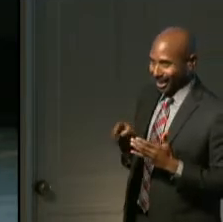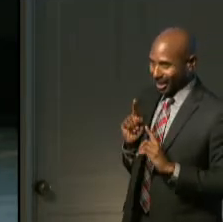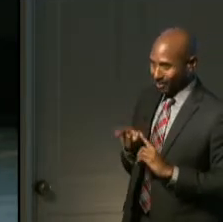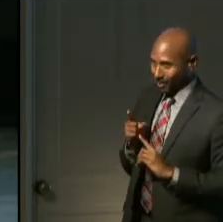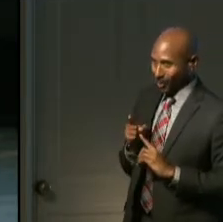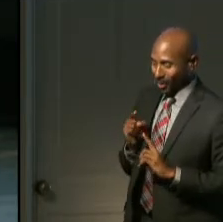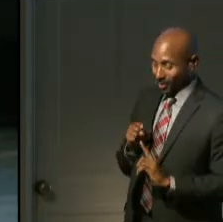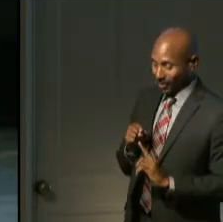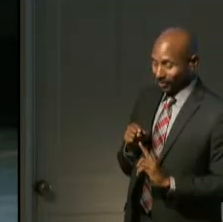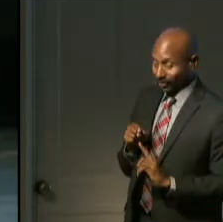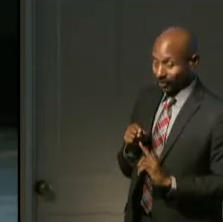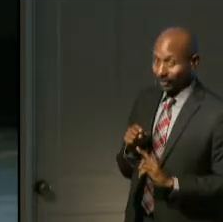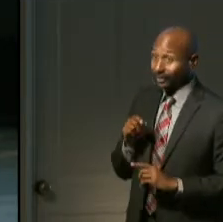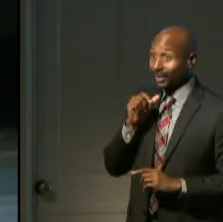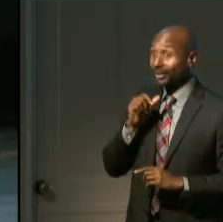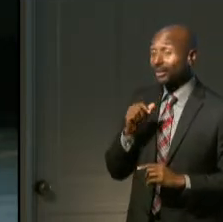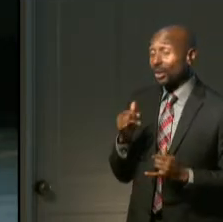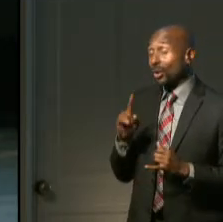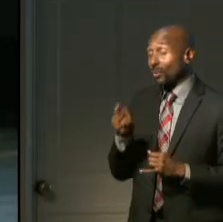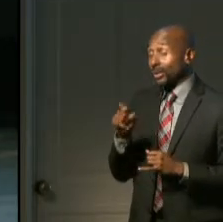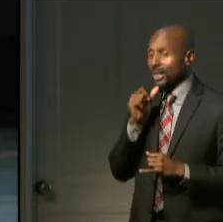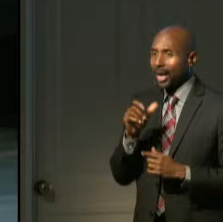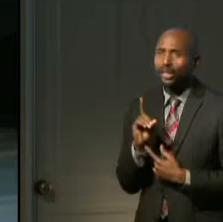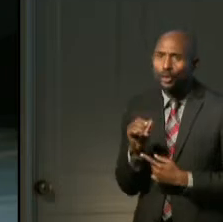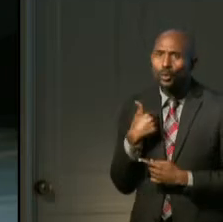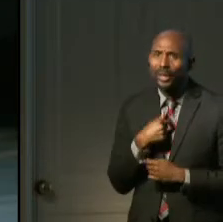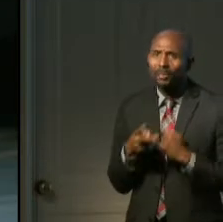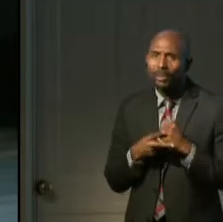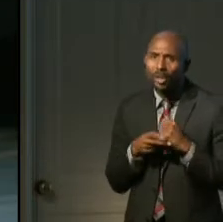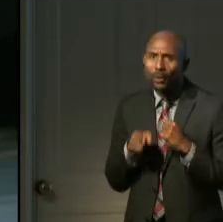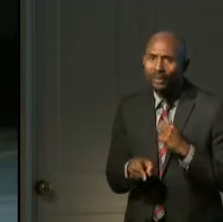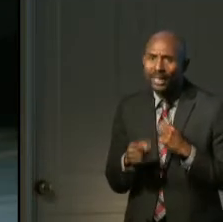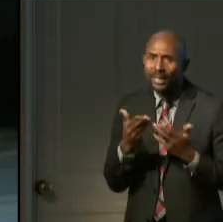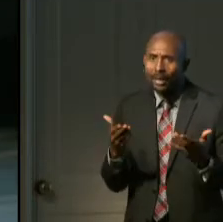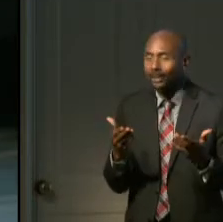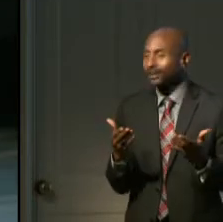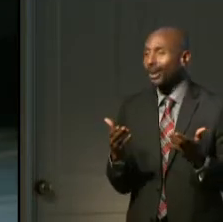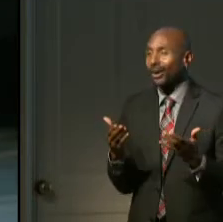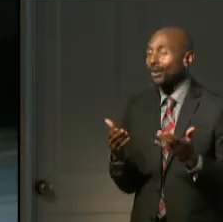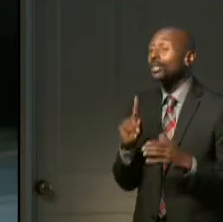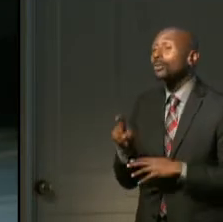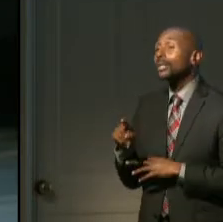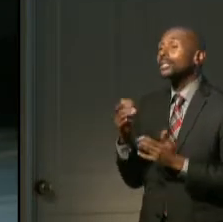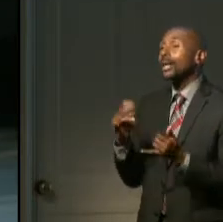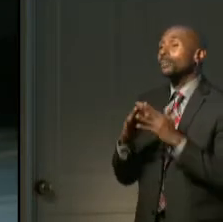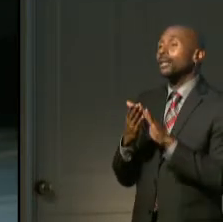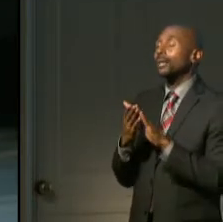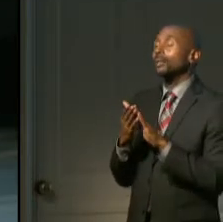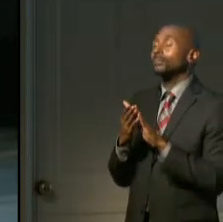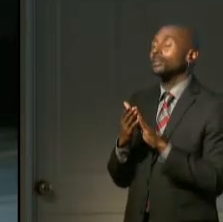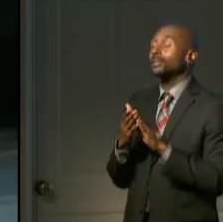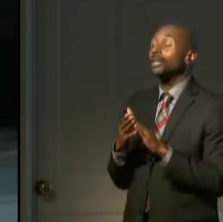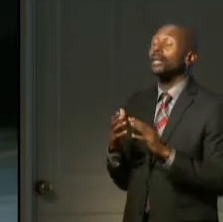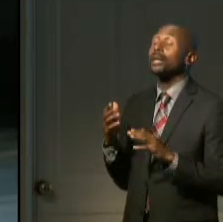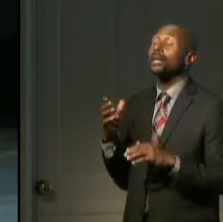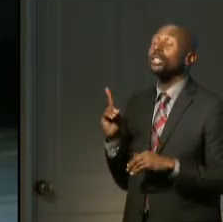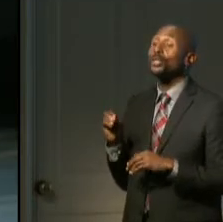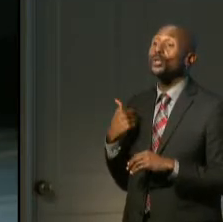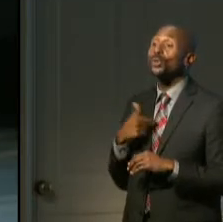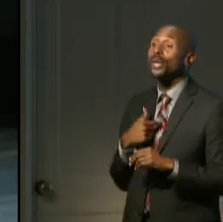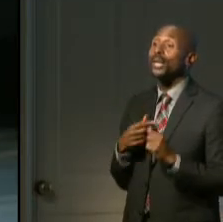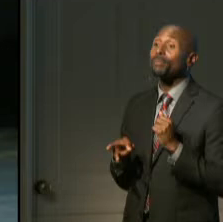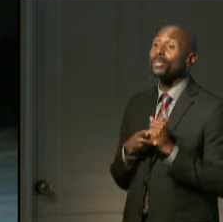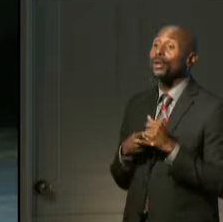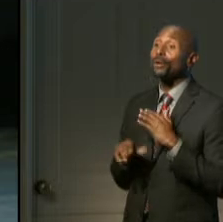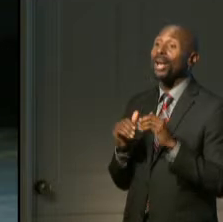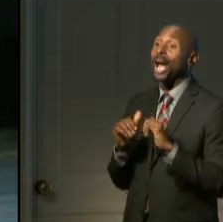do we preserve these objects, it's actually how do we preserve all of them and make them all accessible. So there's this